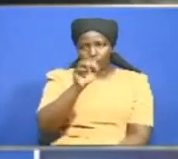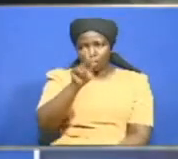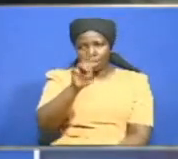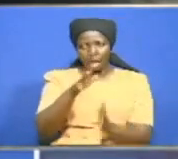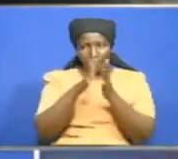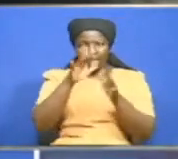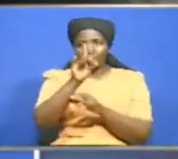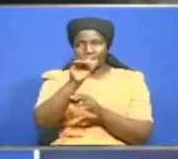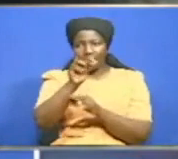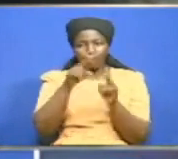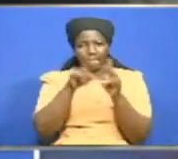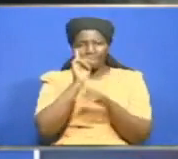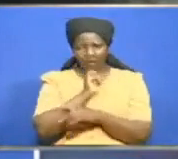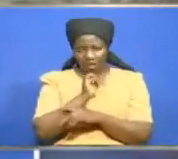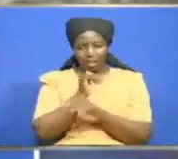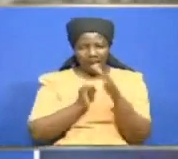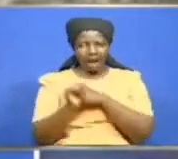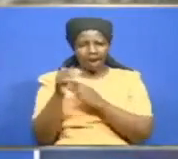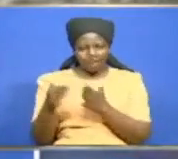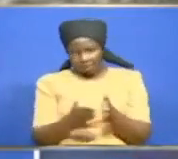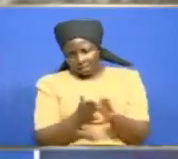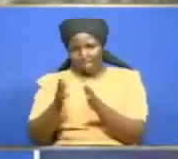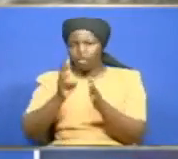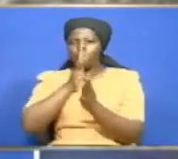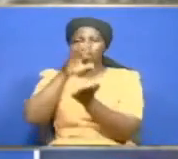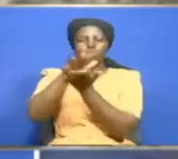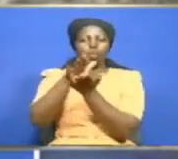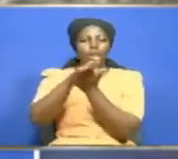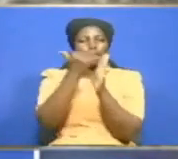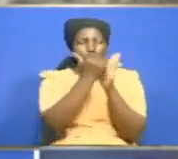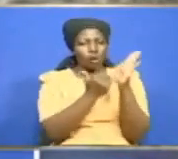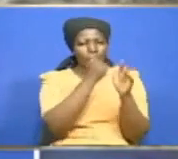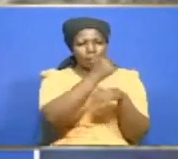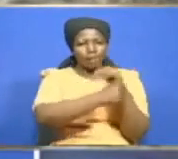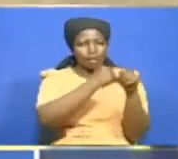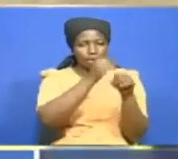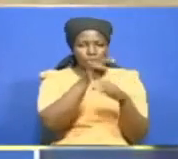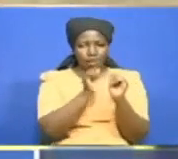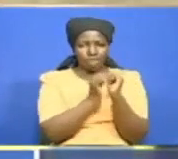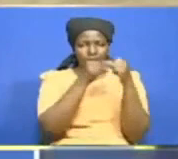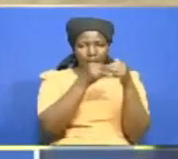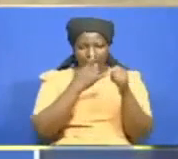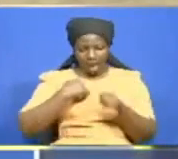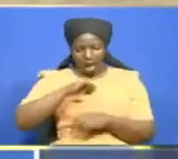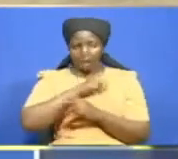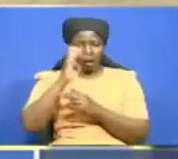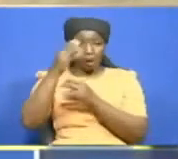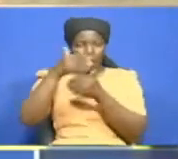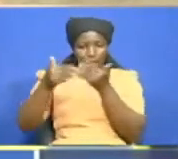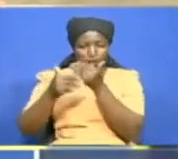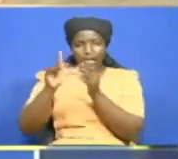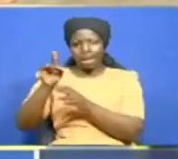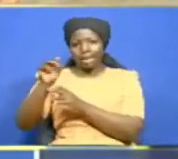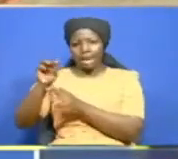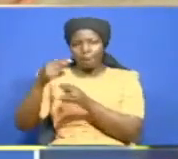dam was initiated under the strategic water storage program in 2018. Tutajenga bwawa hapa ya